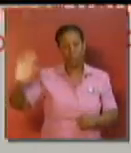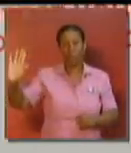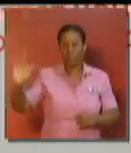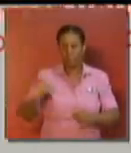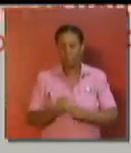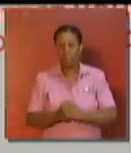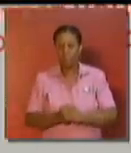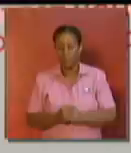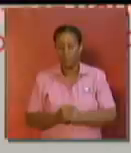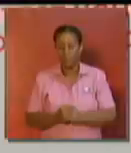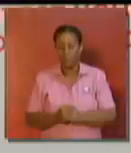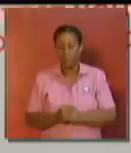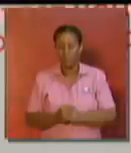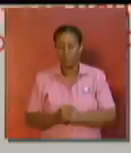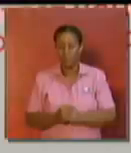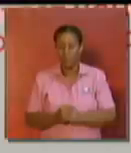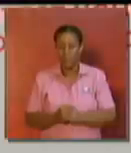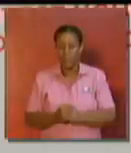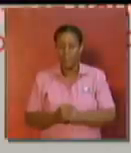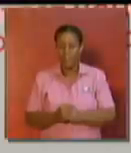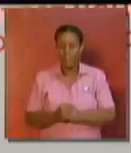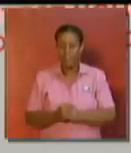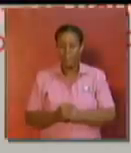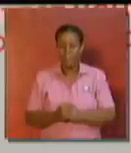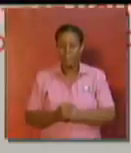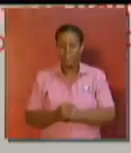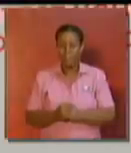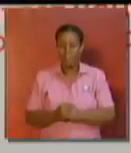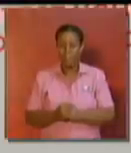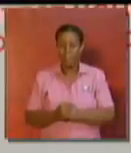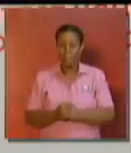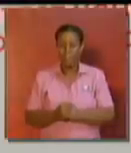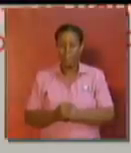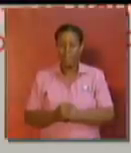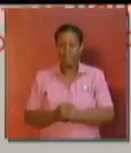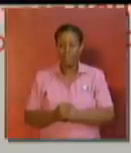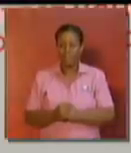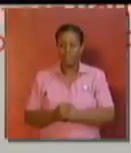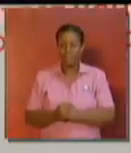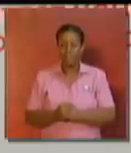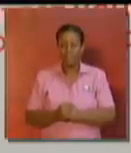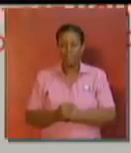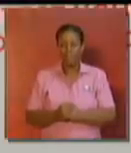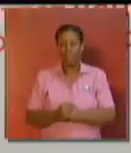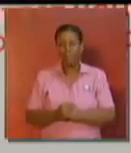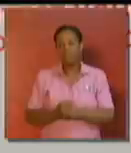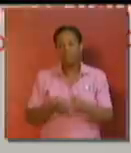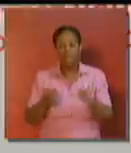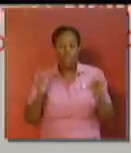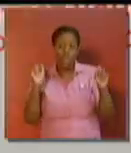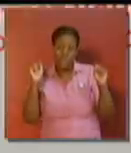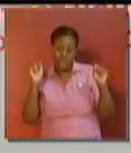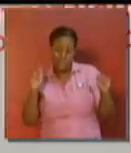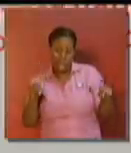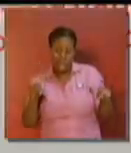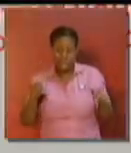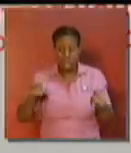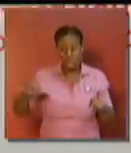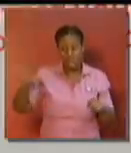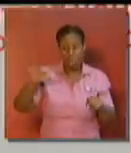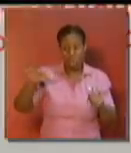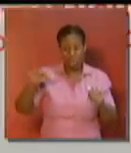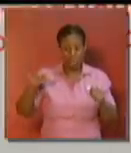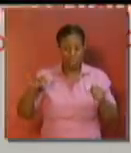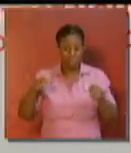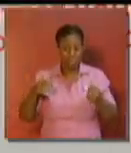of health, those discussions on how you would organize those logistics, those can be ironed out in more detail so that it's